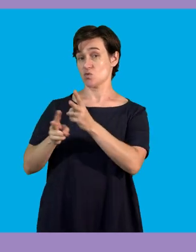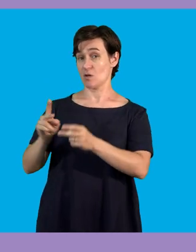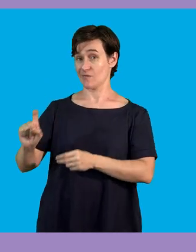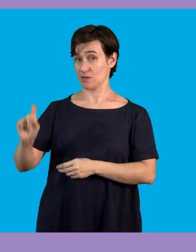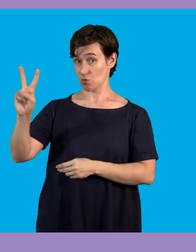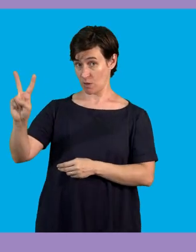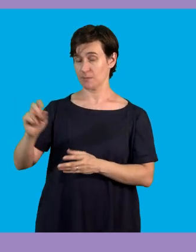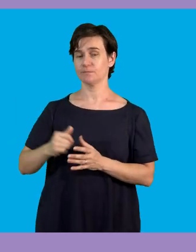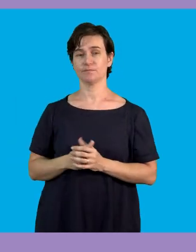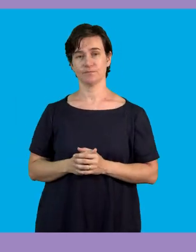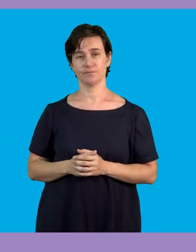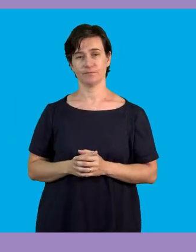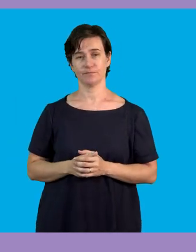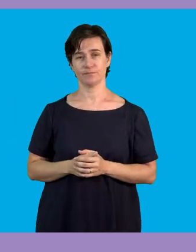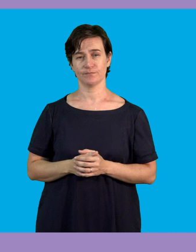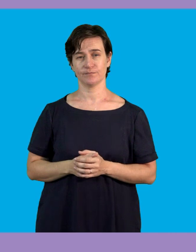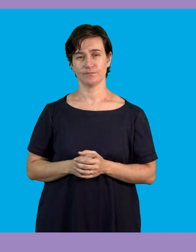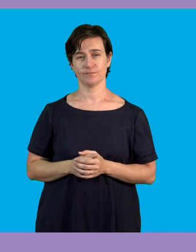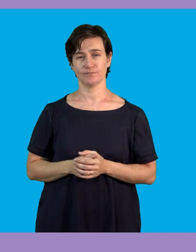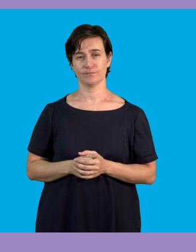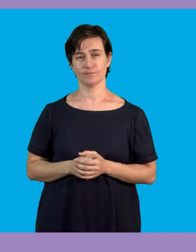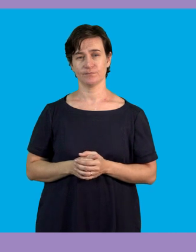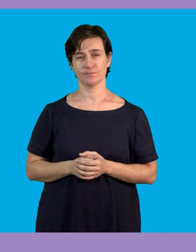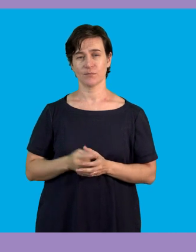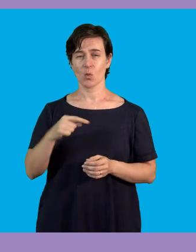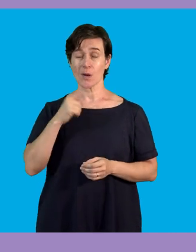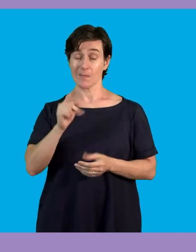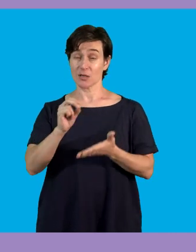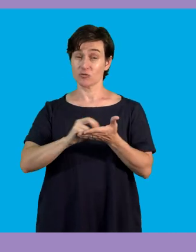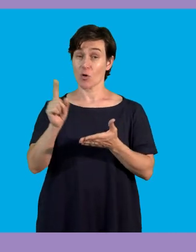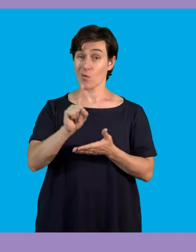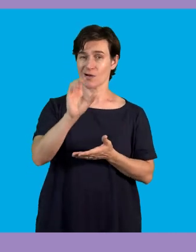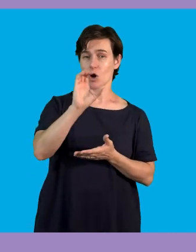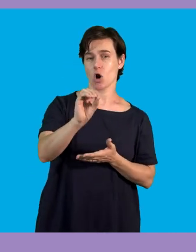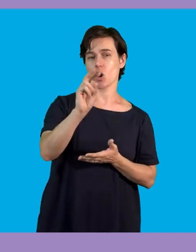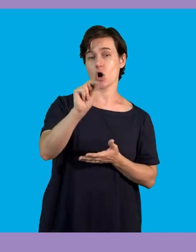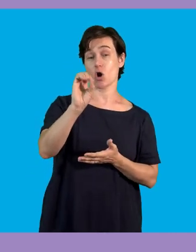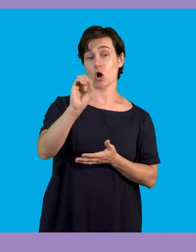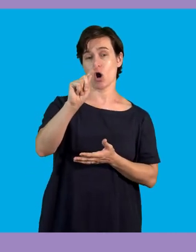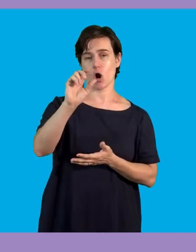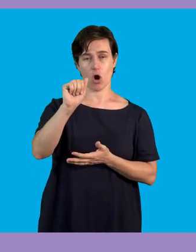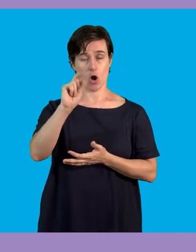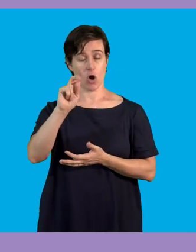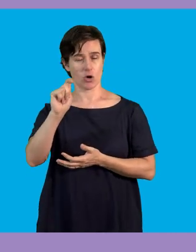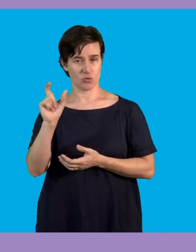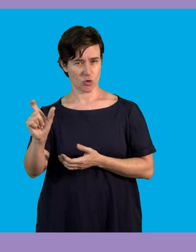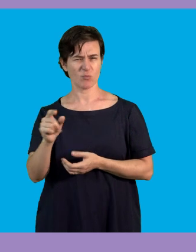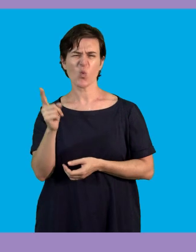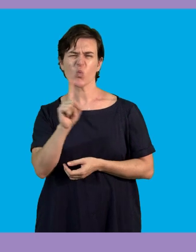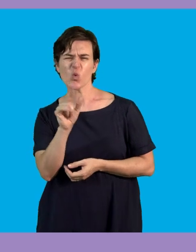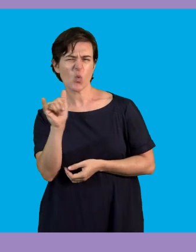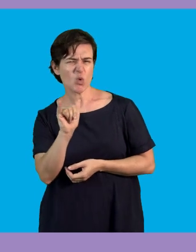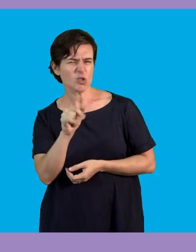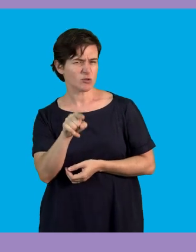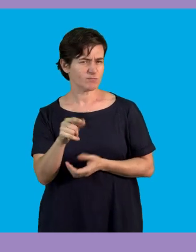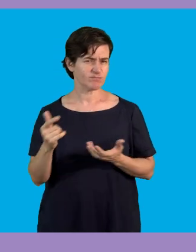minus 12x squared. We are to write down the constant term of that expression. And what is the